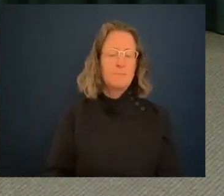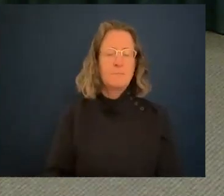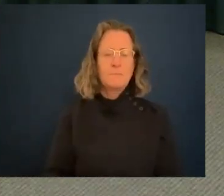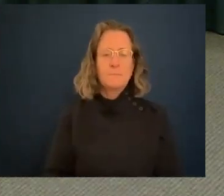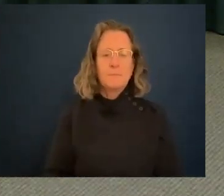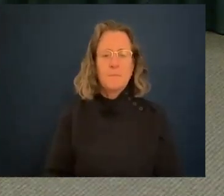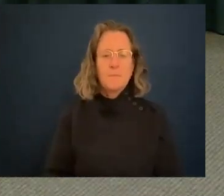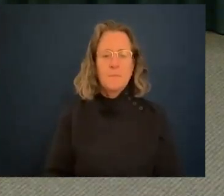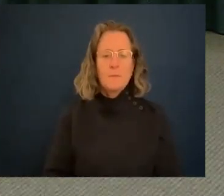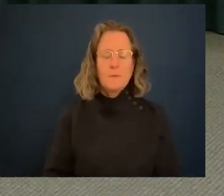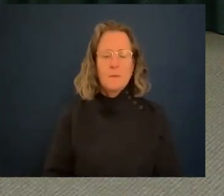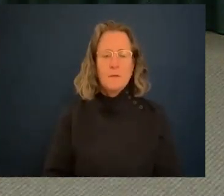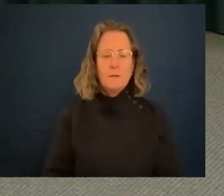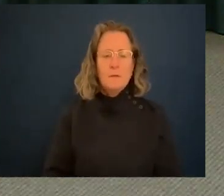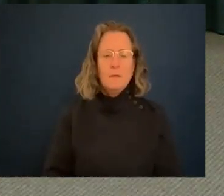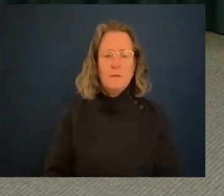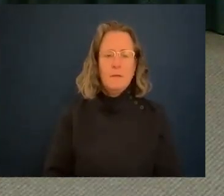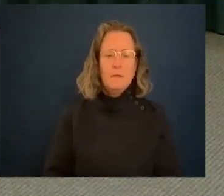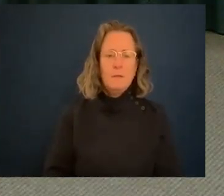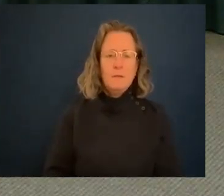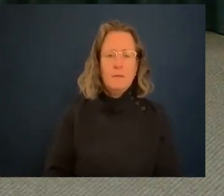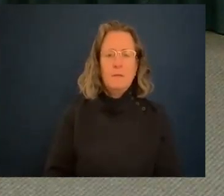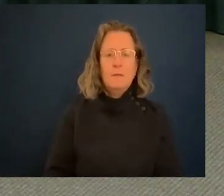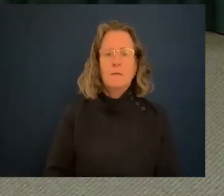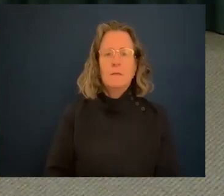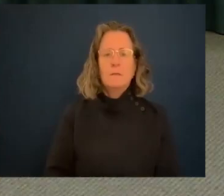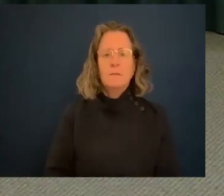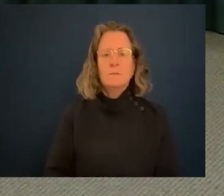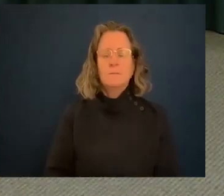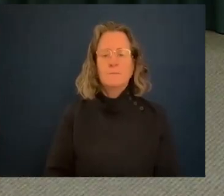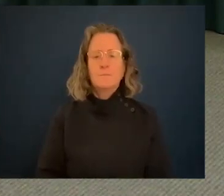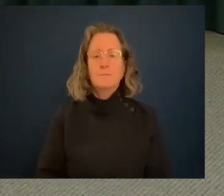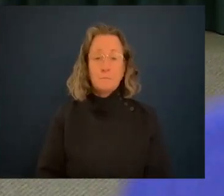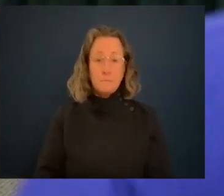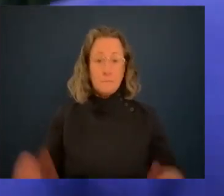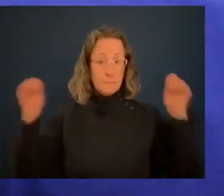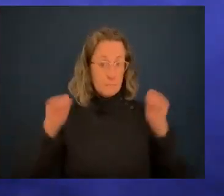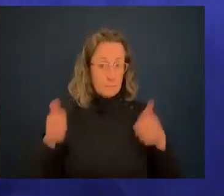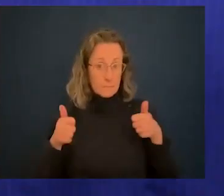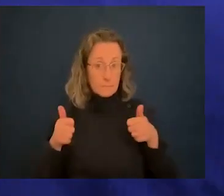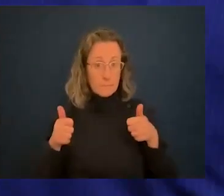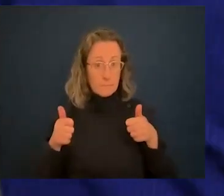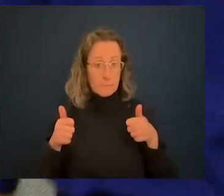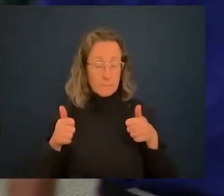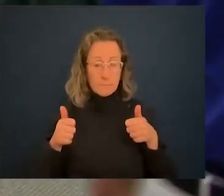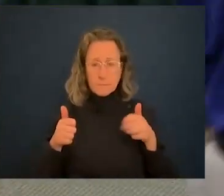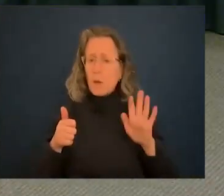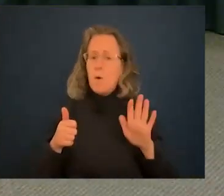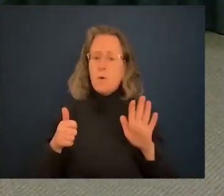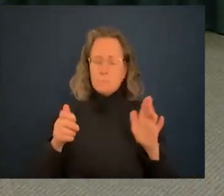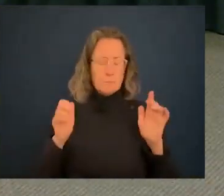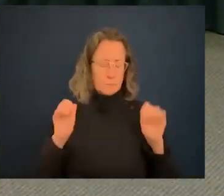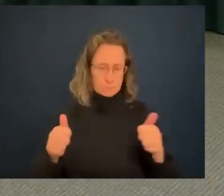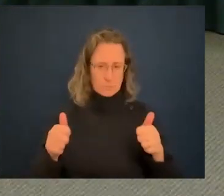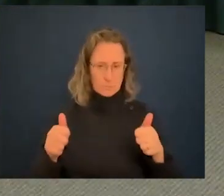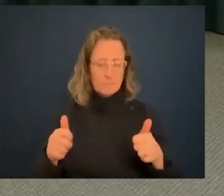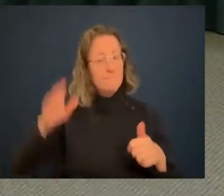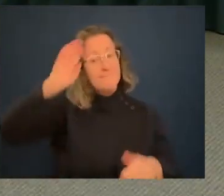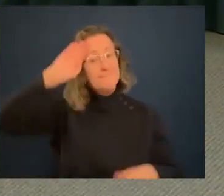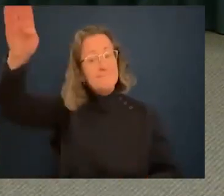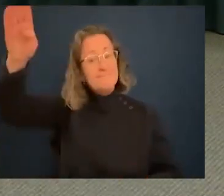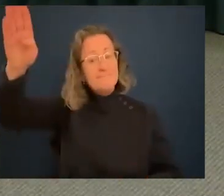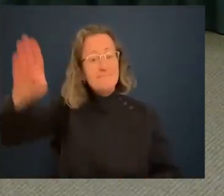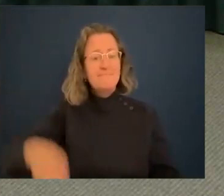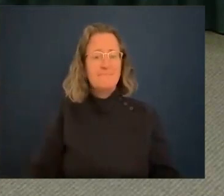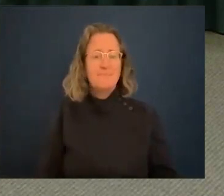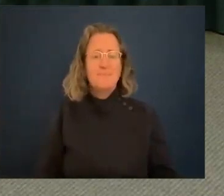maybe it's a big fan all set uh no and I may have no I got it right uh yeah hi dick I'm just